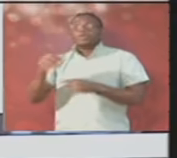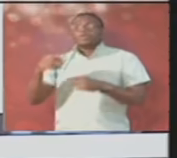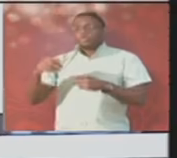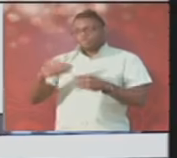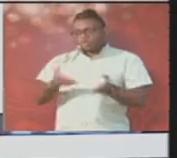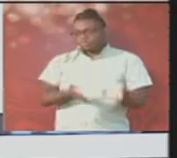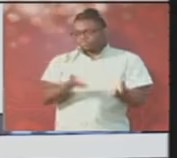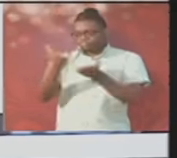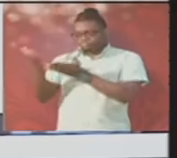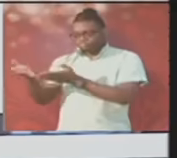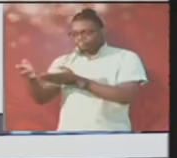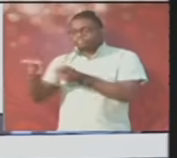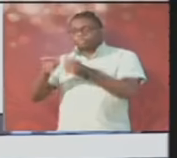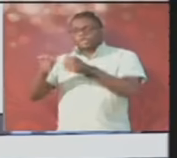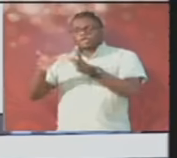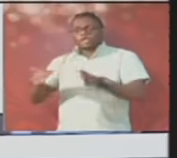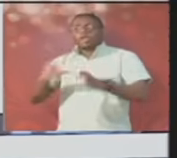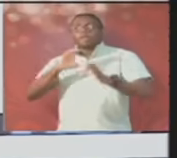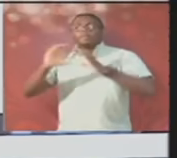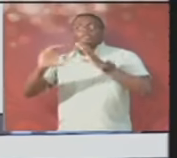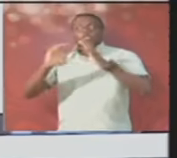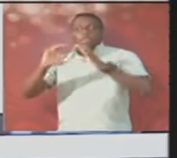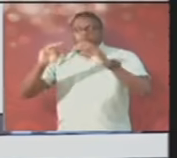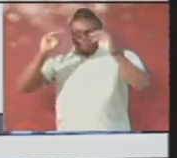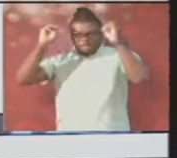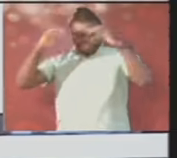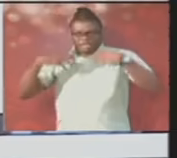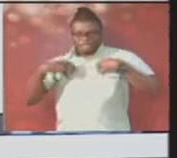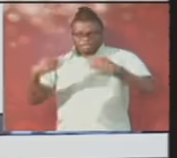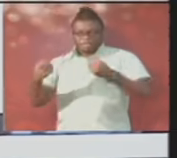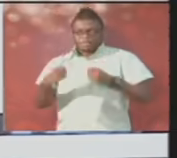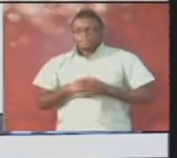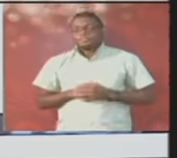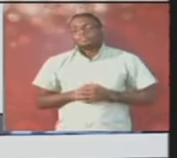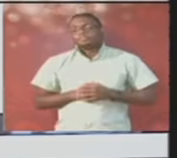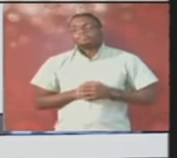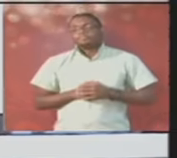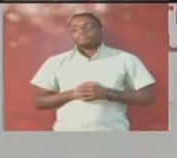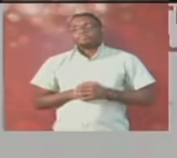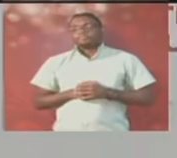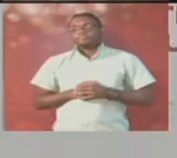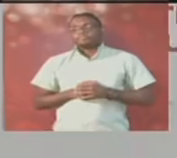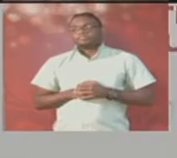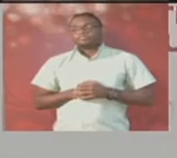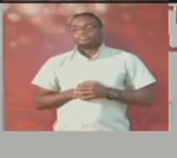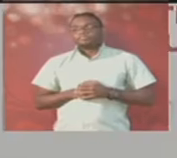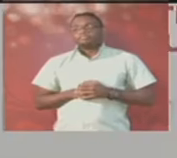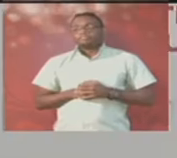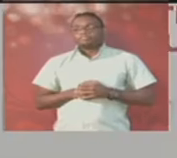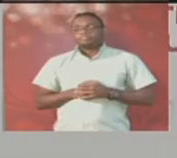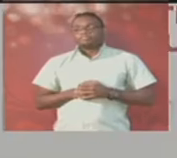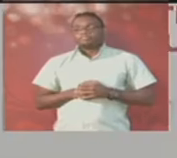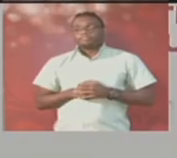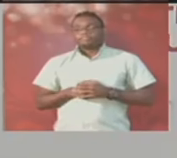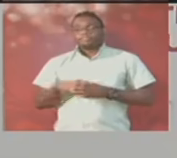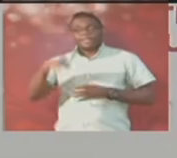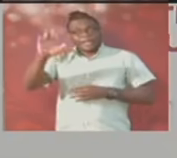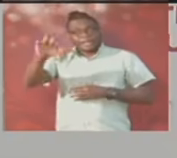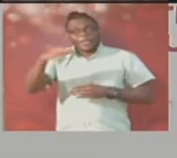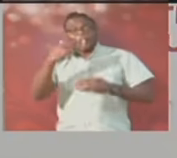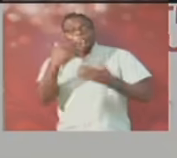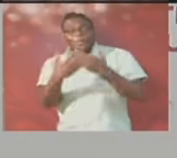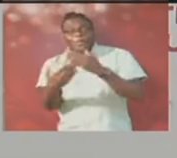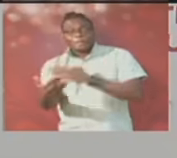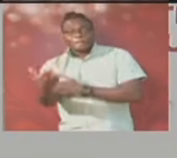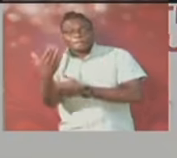Communications at the Ministry of Health, Candice Alcantara. Good morning, and thank you for joining us. It's Al